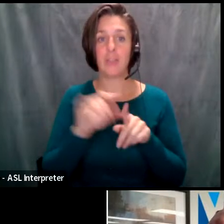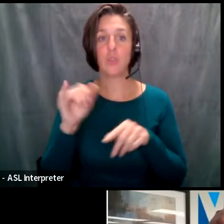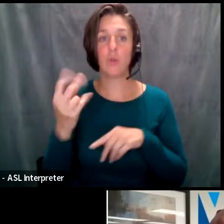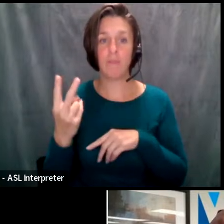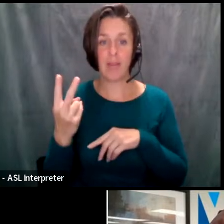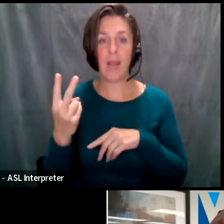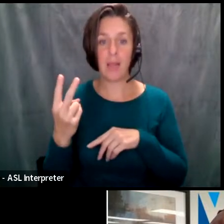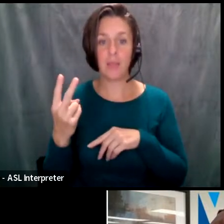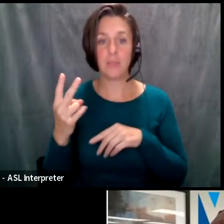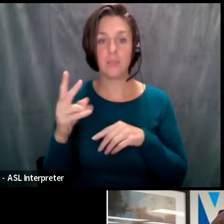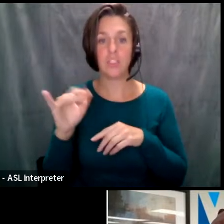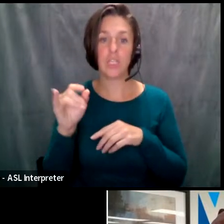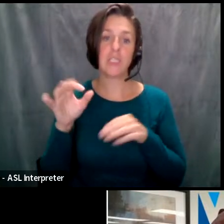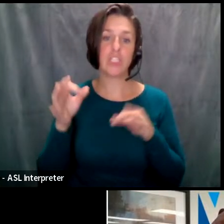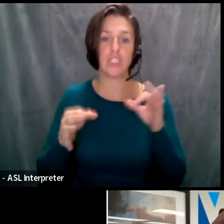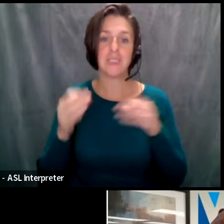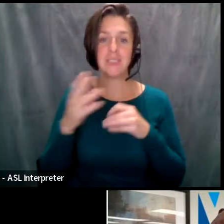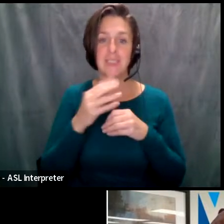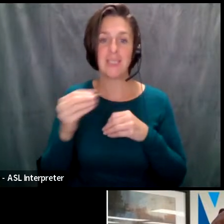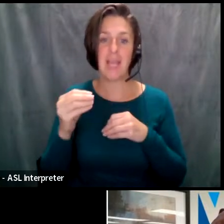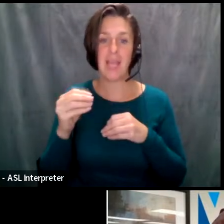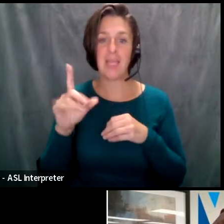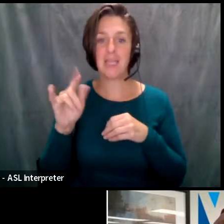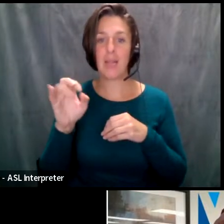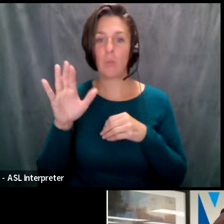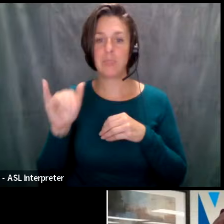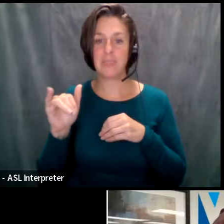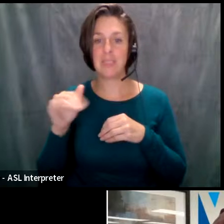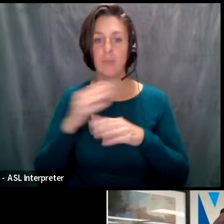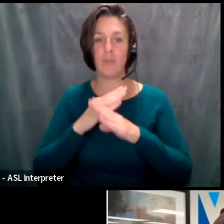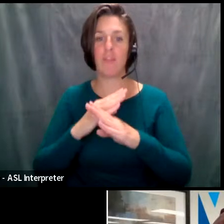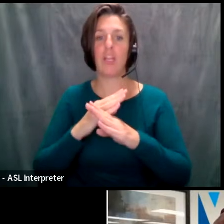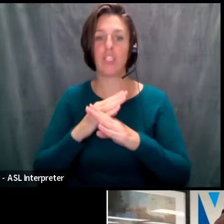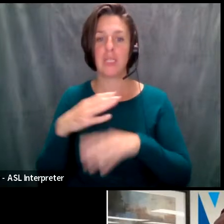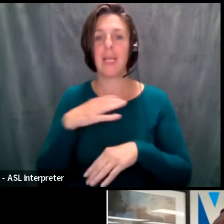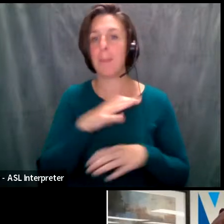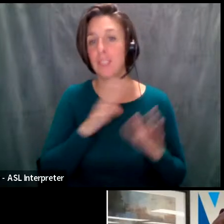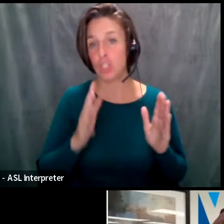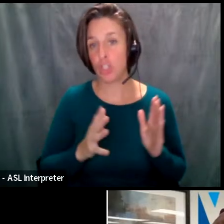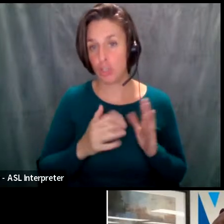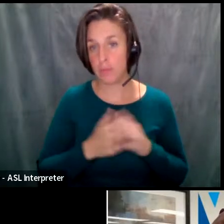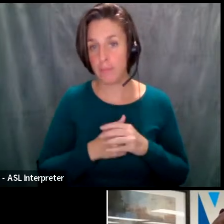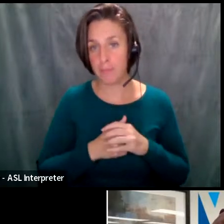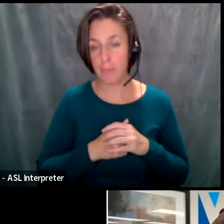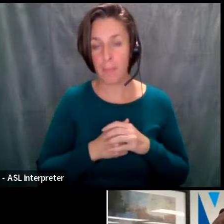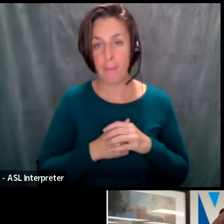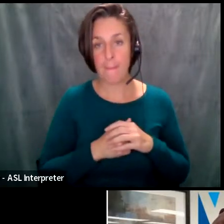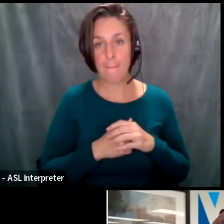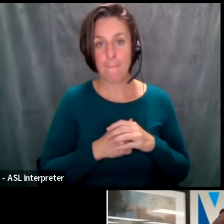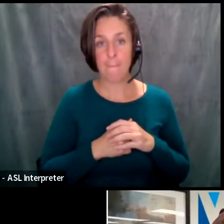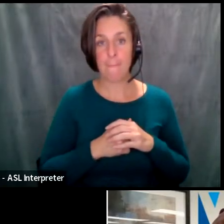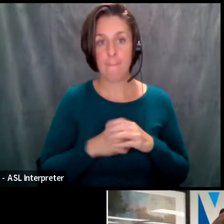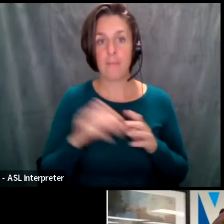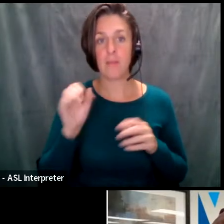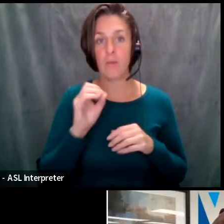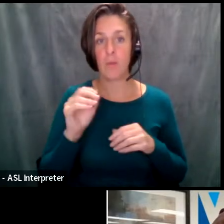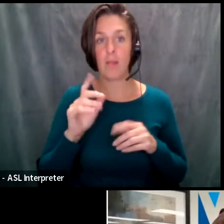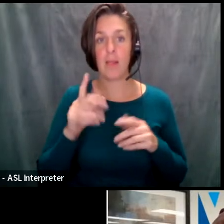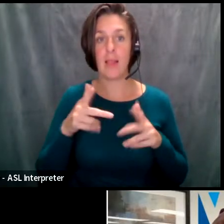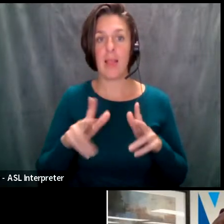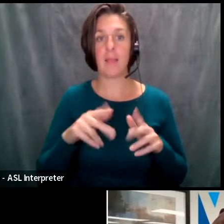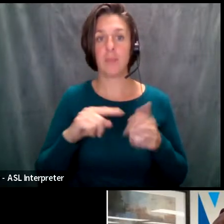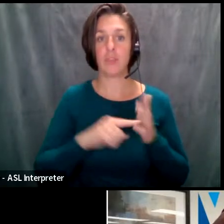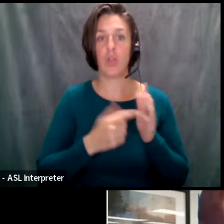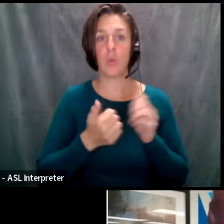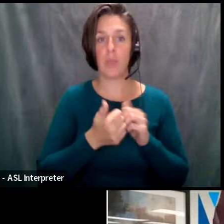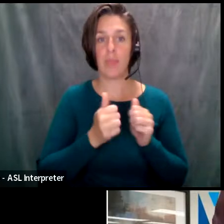Delinquency Prevention Commissioner. So, let me start with my points. I have a